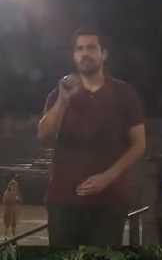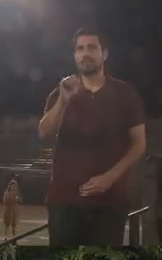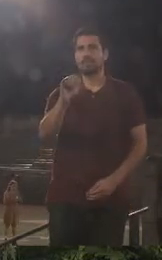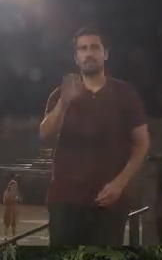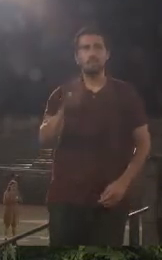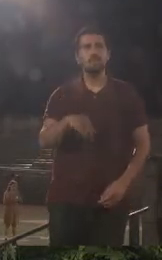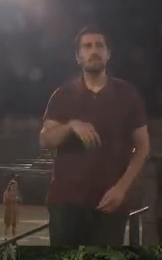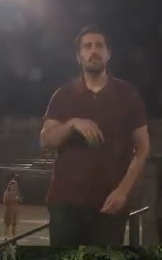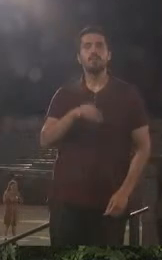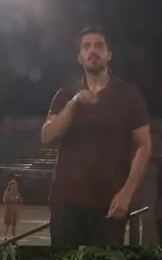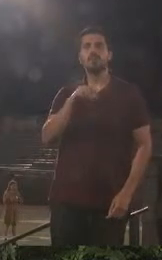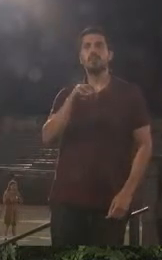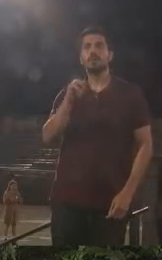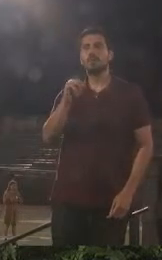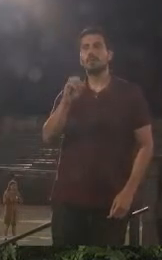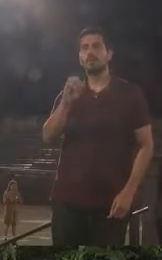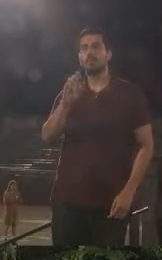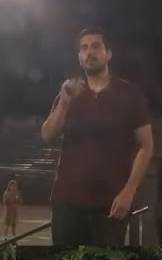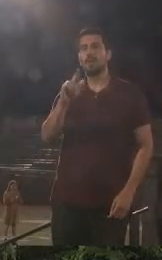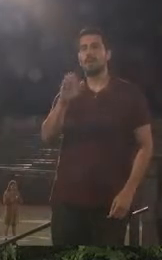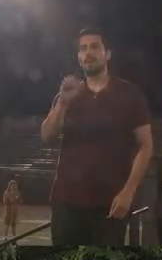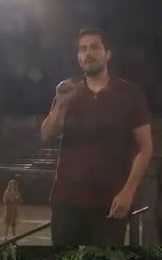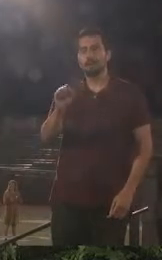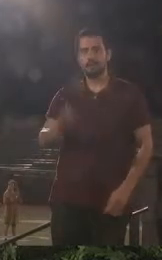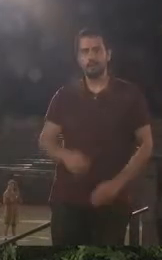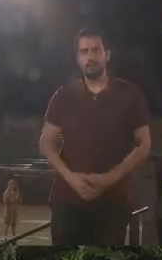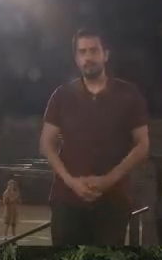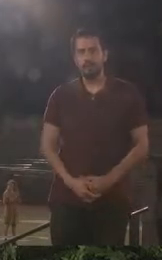Stephanie Jocelyn Morales.